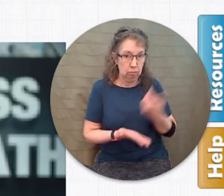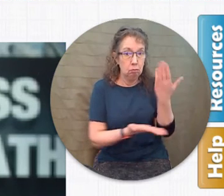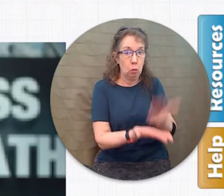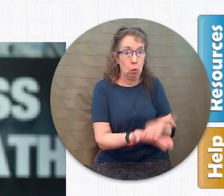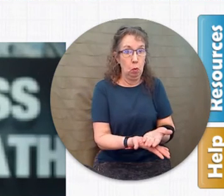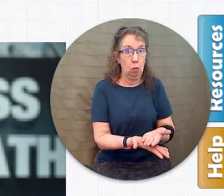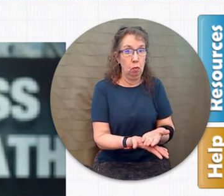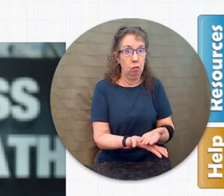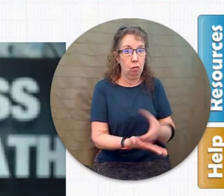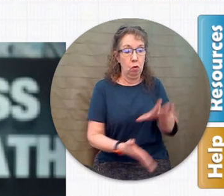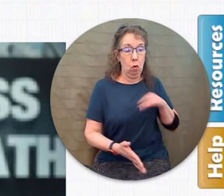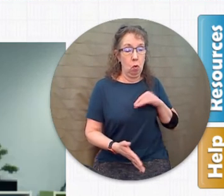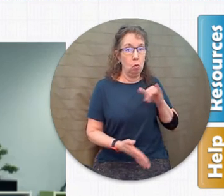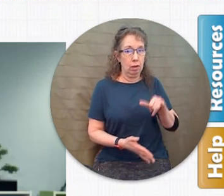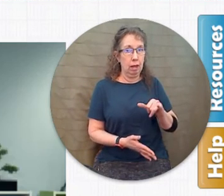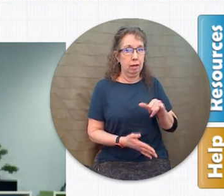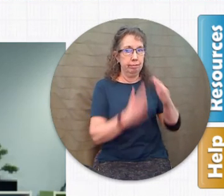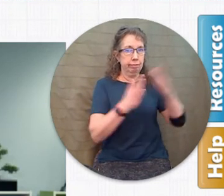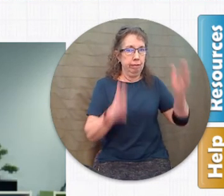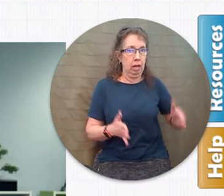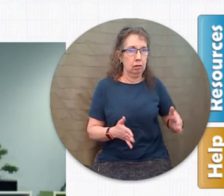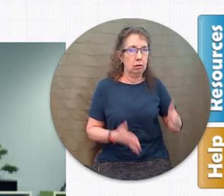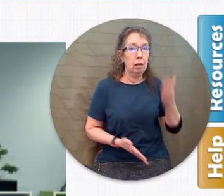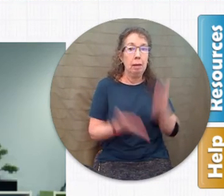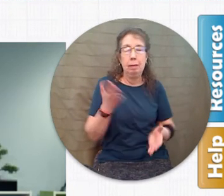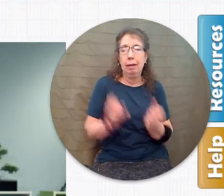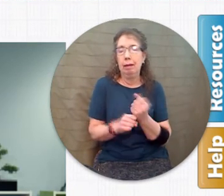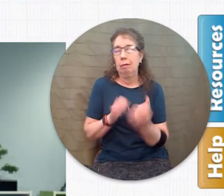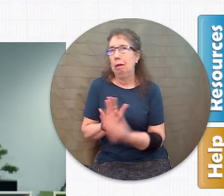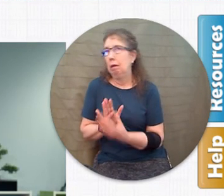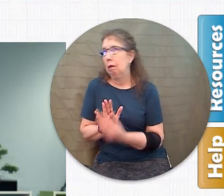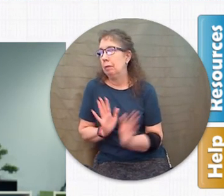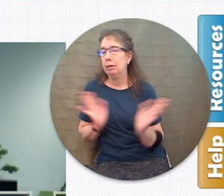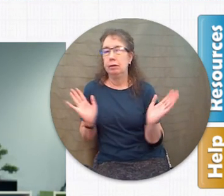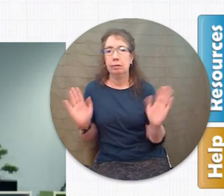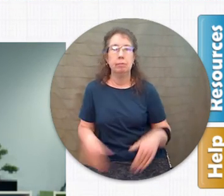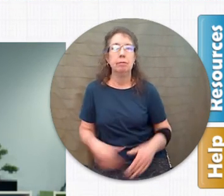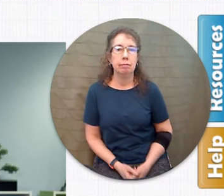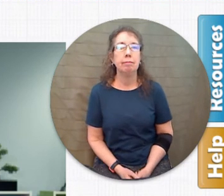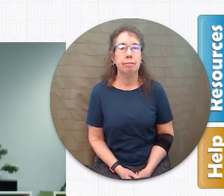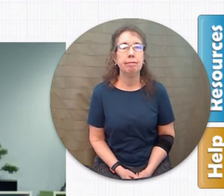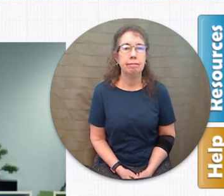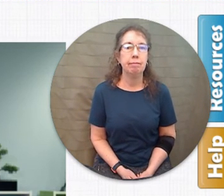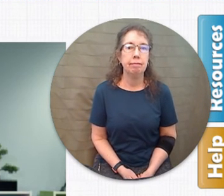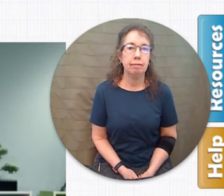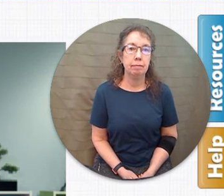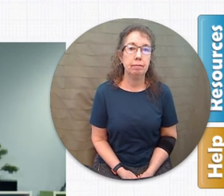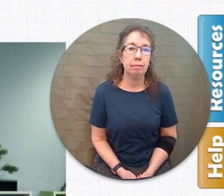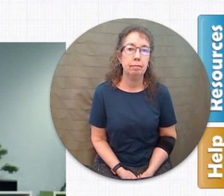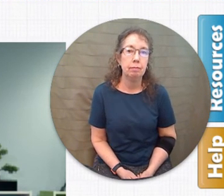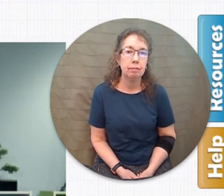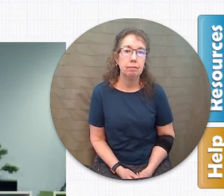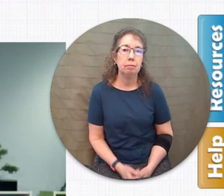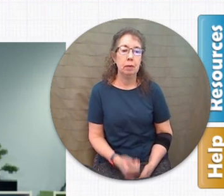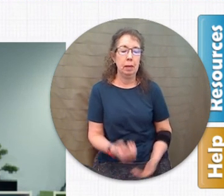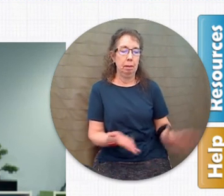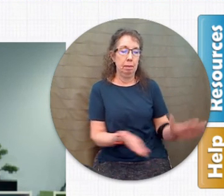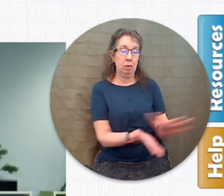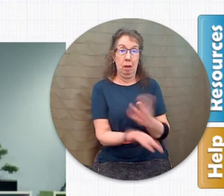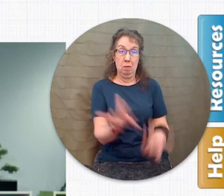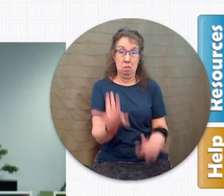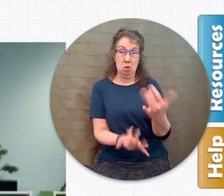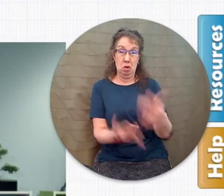actually owned the mortgage? I don't know. Maybe they made copies of it and then burned it. That's actually probably what they did. But mortgage burning parties are because